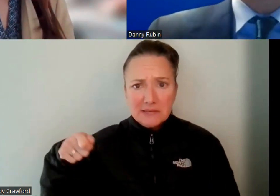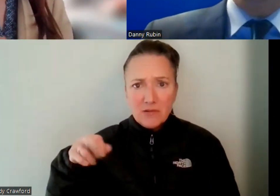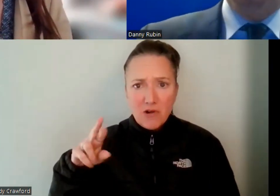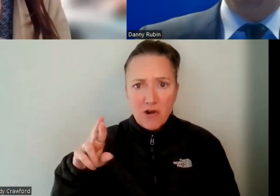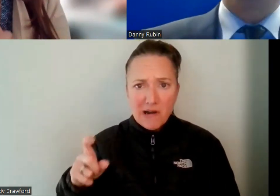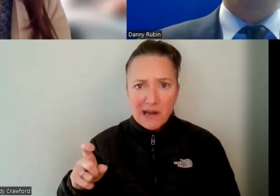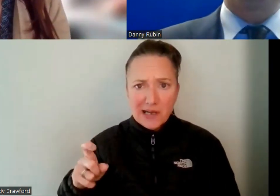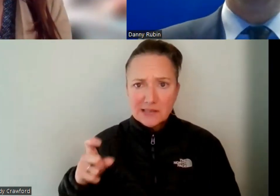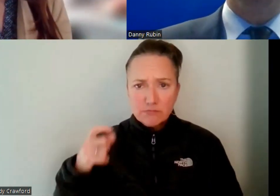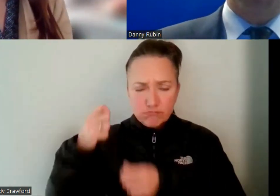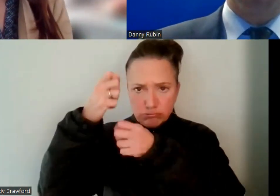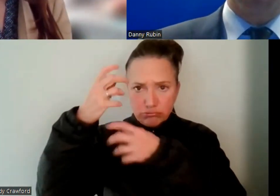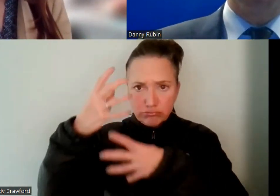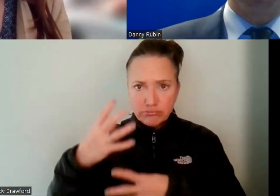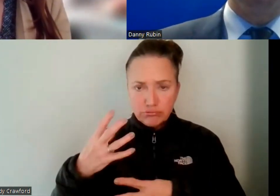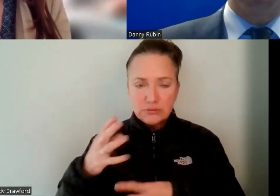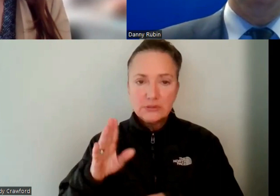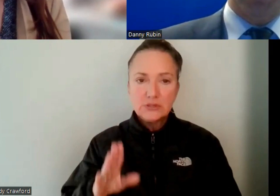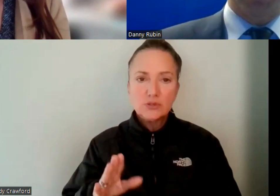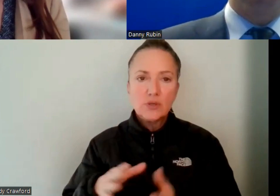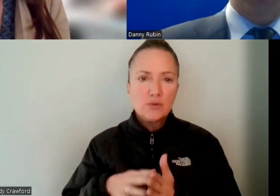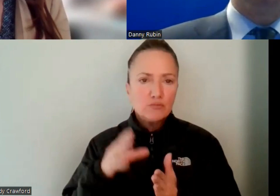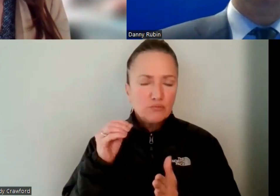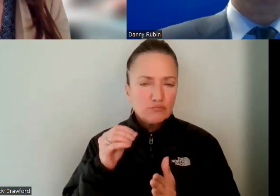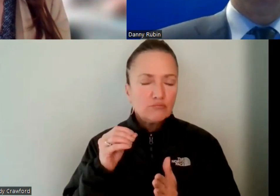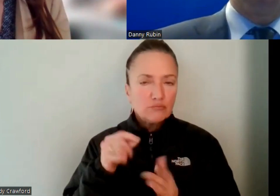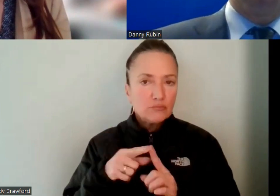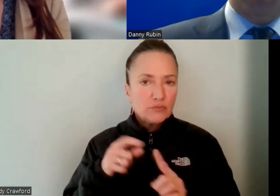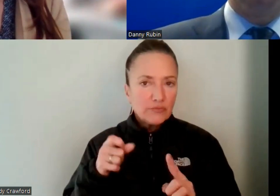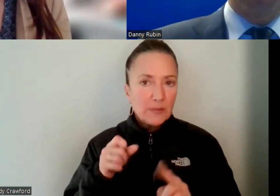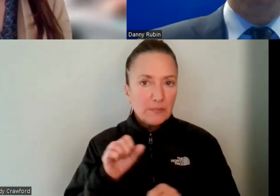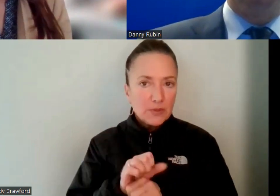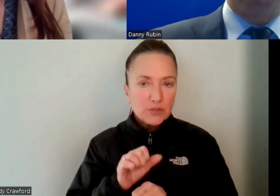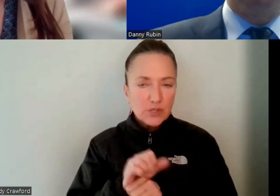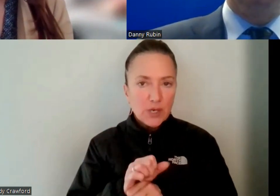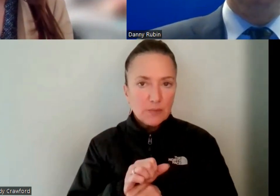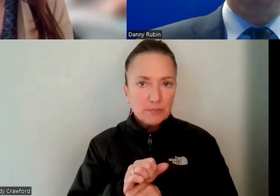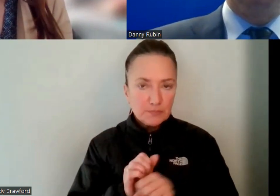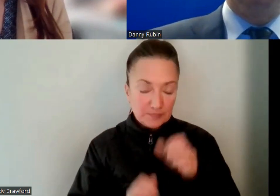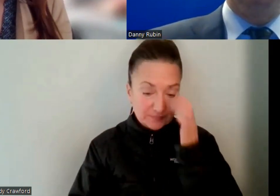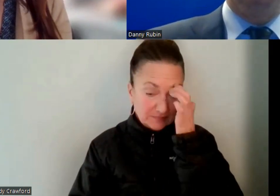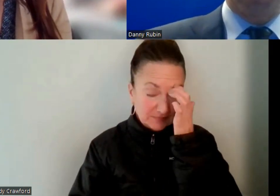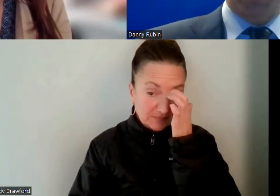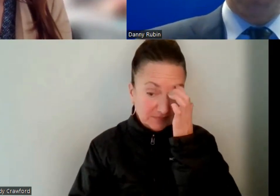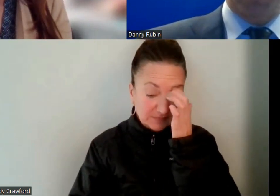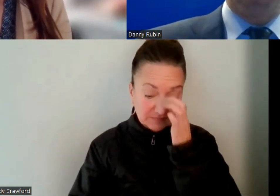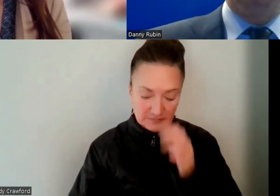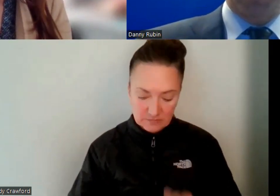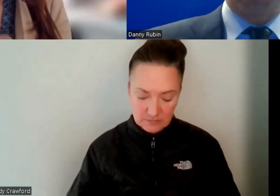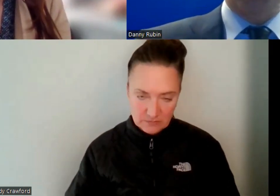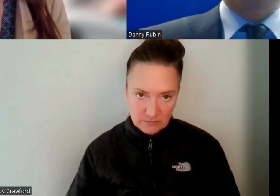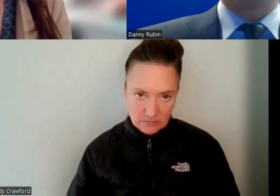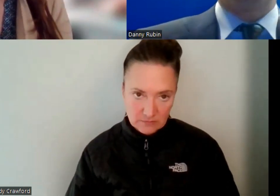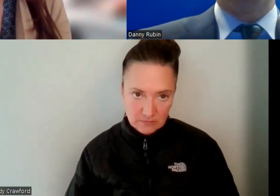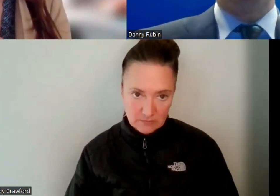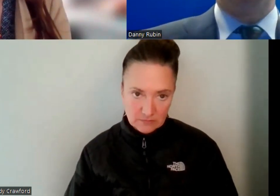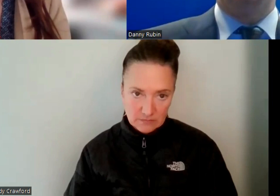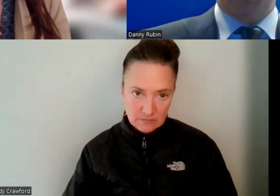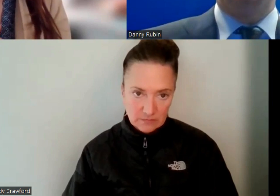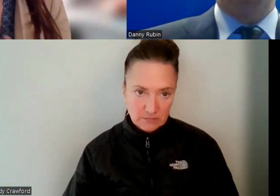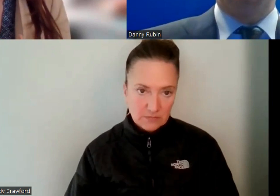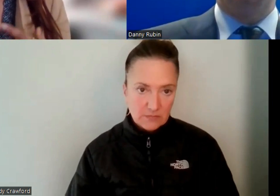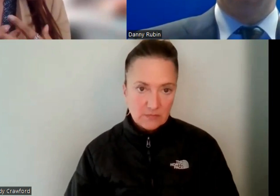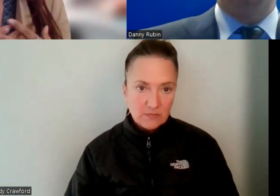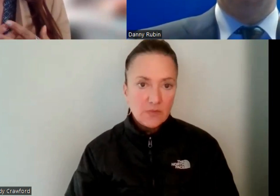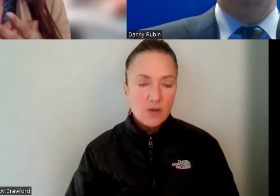them. So that's one of the communication skills that I learned. At the pharmacy, just being very private and